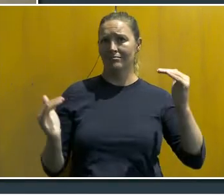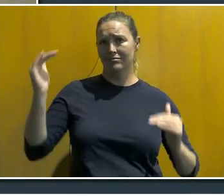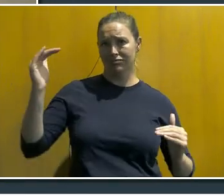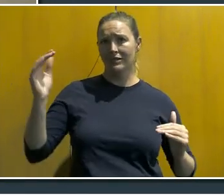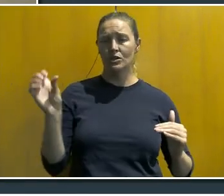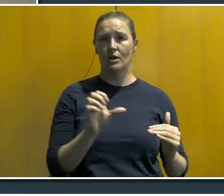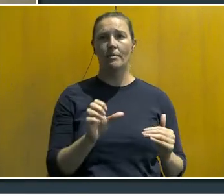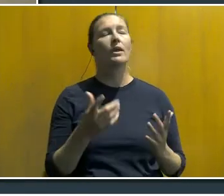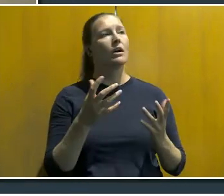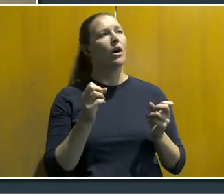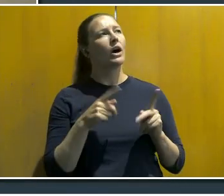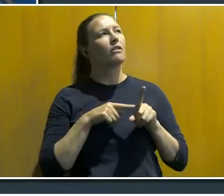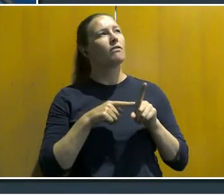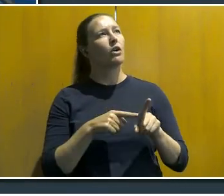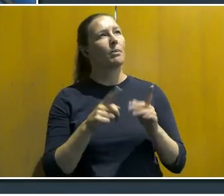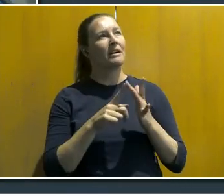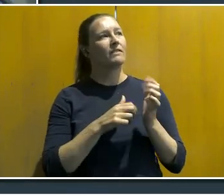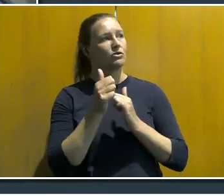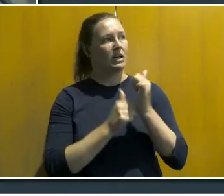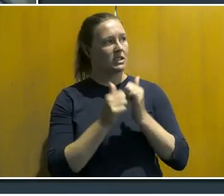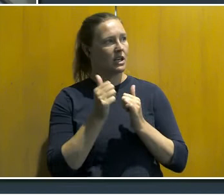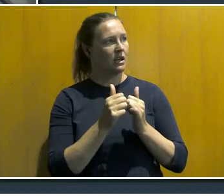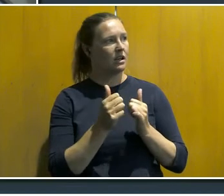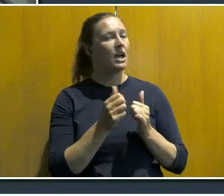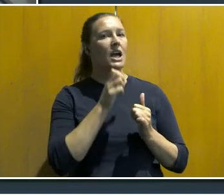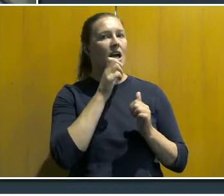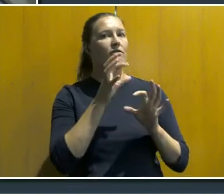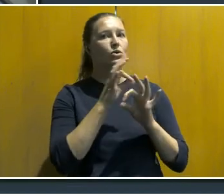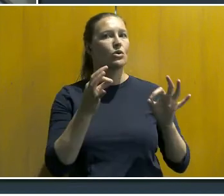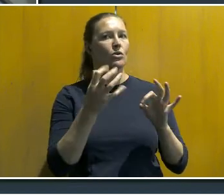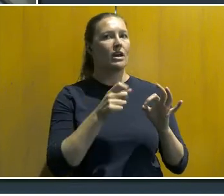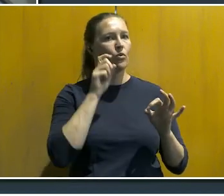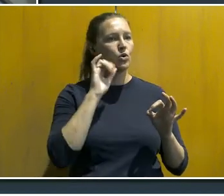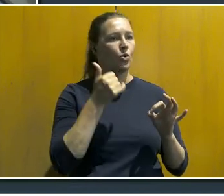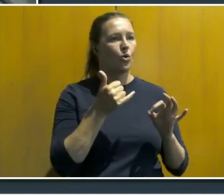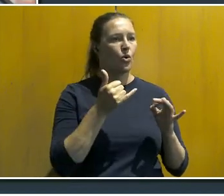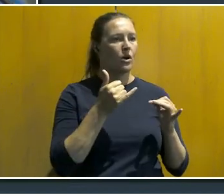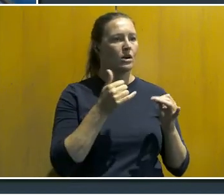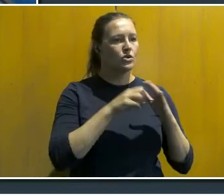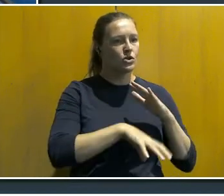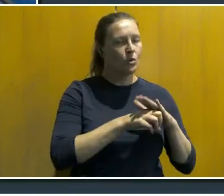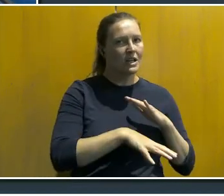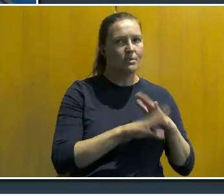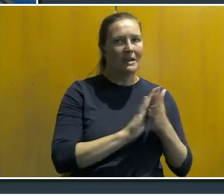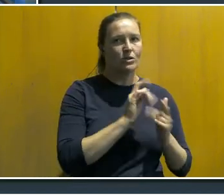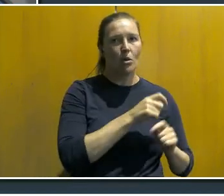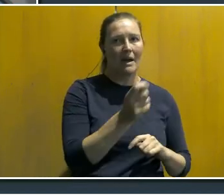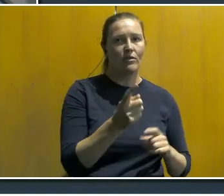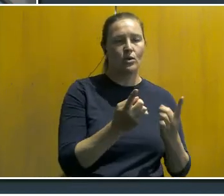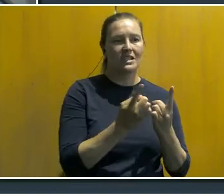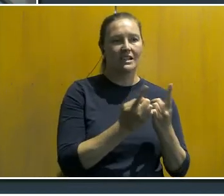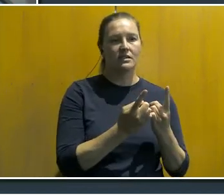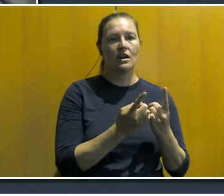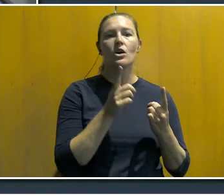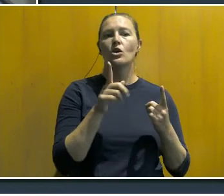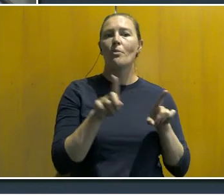Just to follow up on the infrastructure thing, you realise that if you don't get water or sewage, then you don't pay for it? Yeah, but everyone's obviously brought up